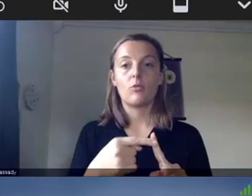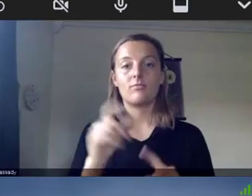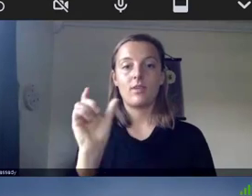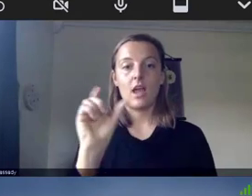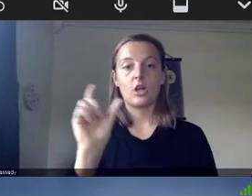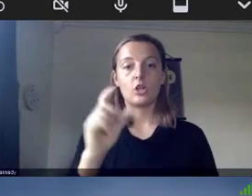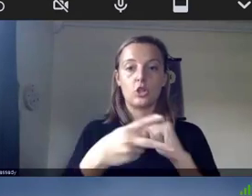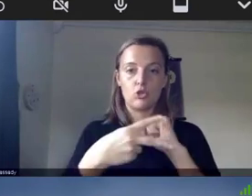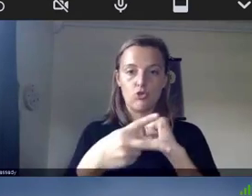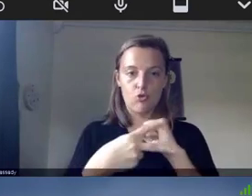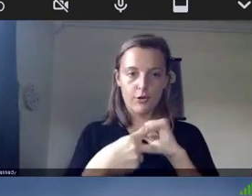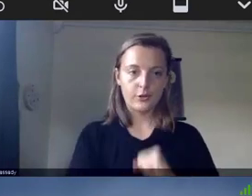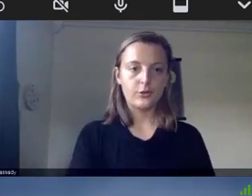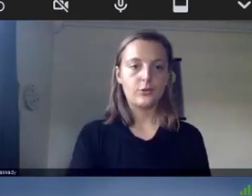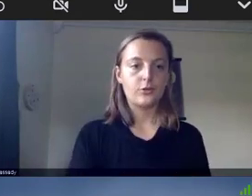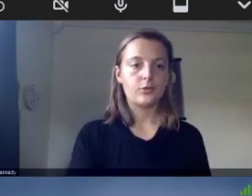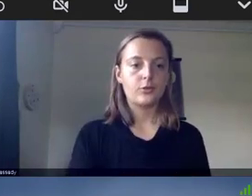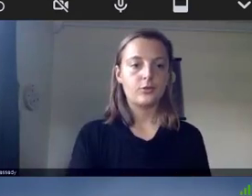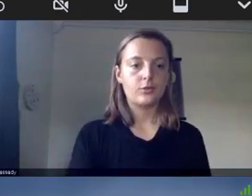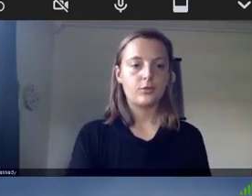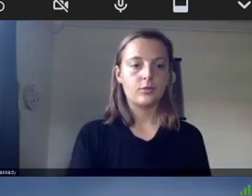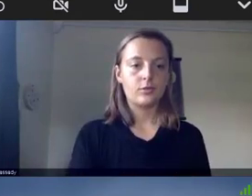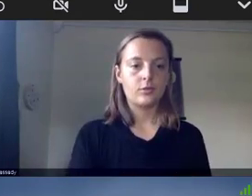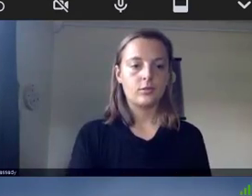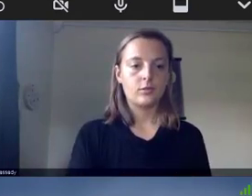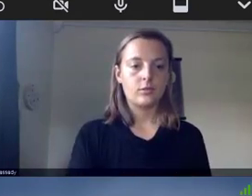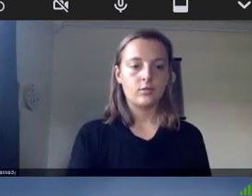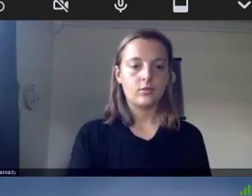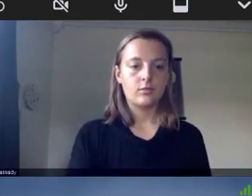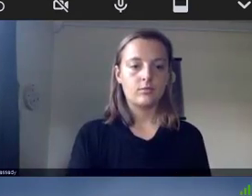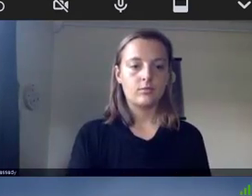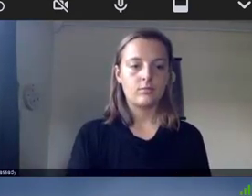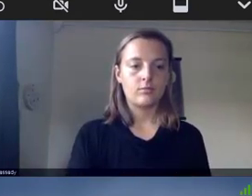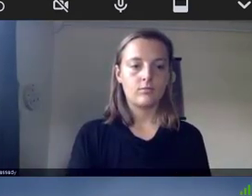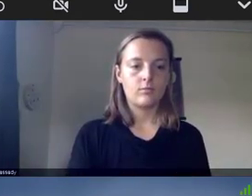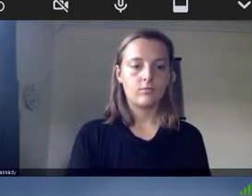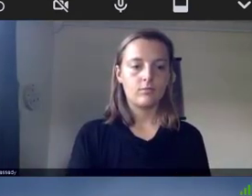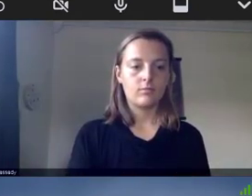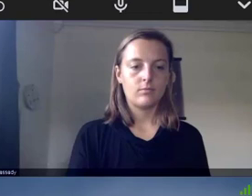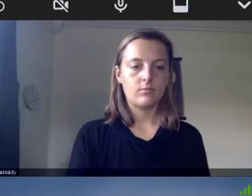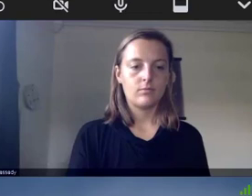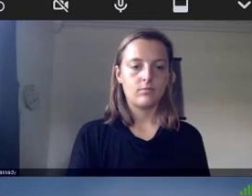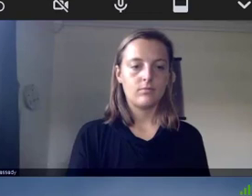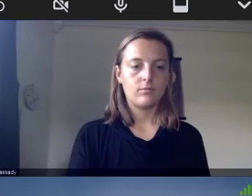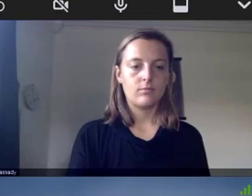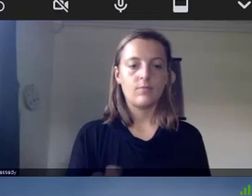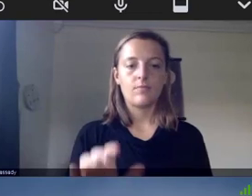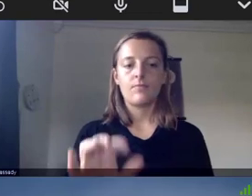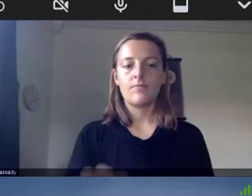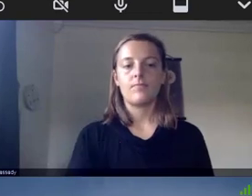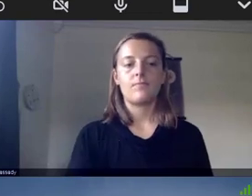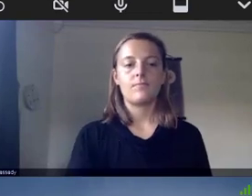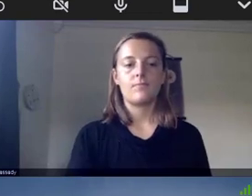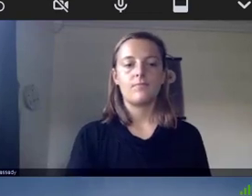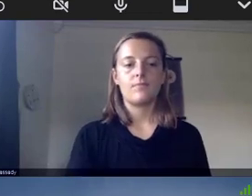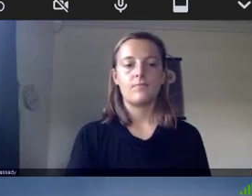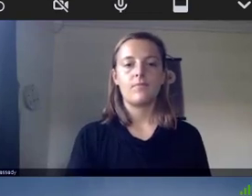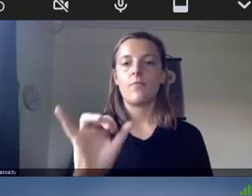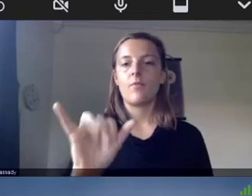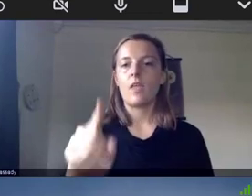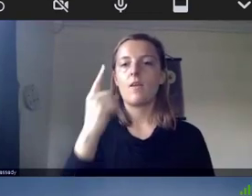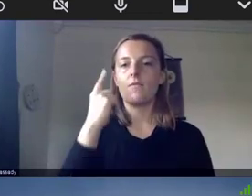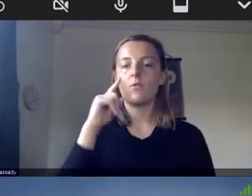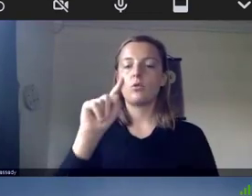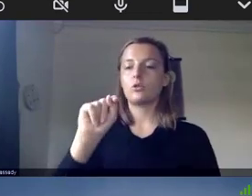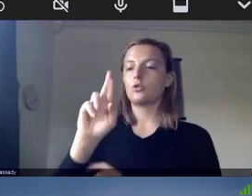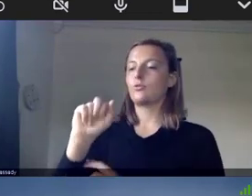have like a transient problem, problem that's changing in time. So if we have steady state, this I've said throughout the course, my favorite math is